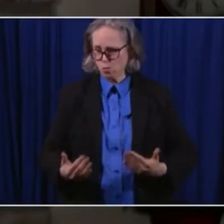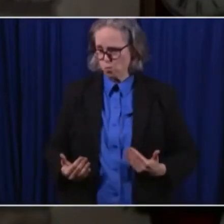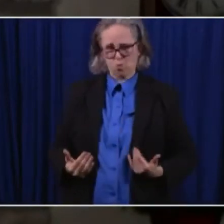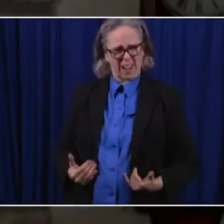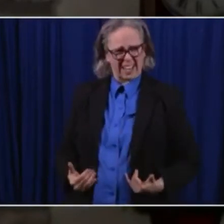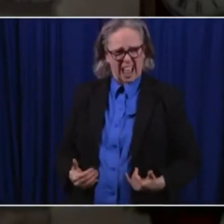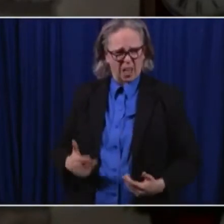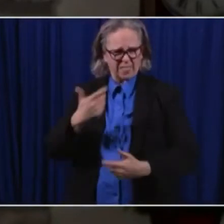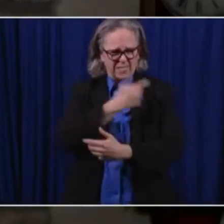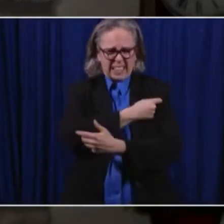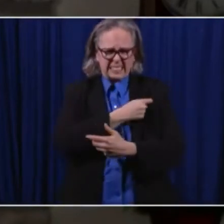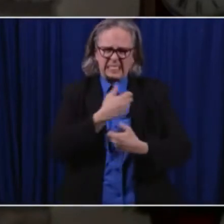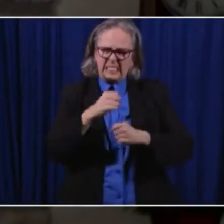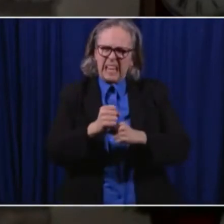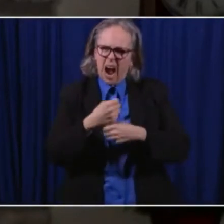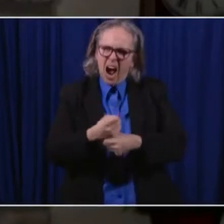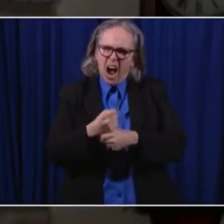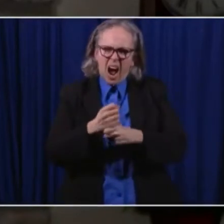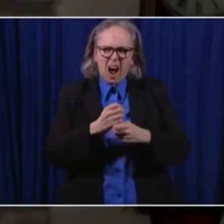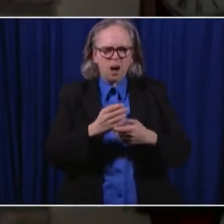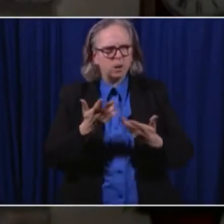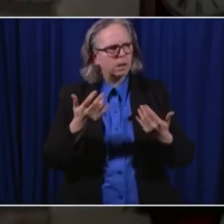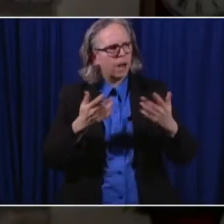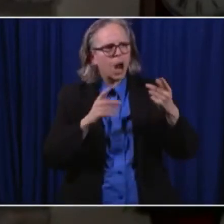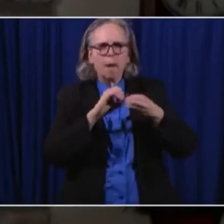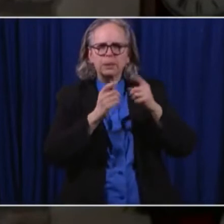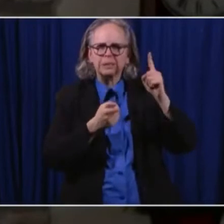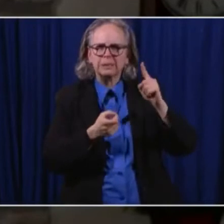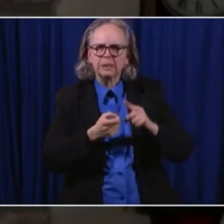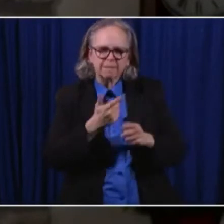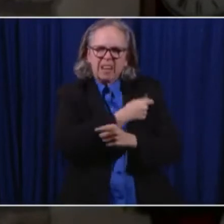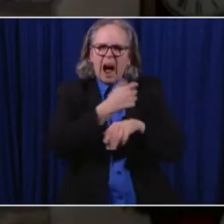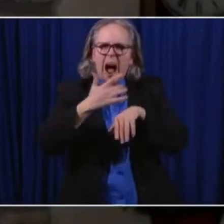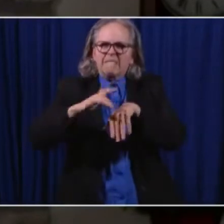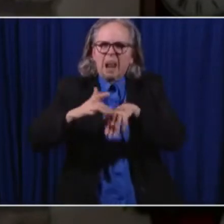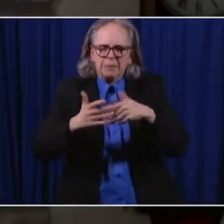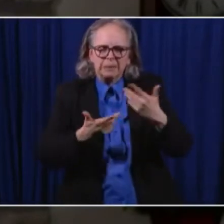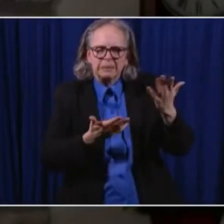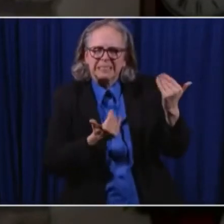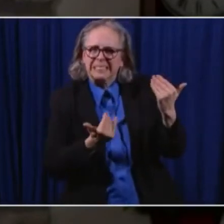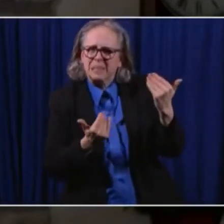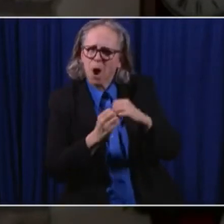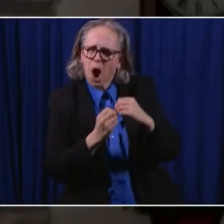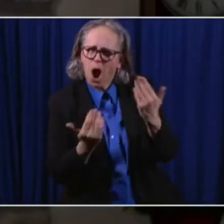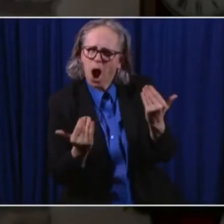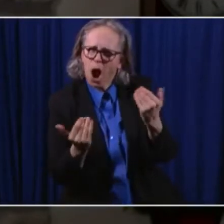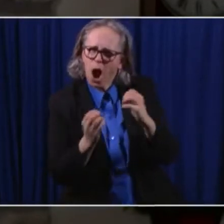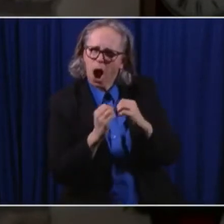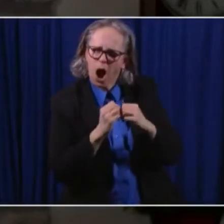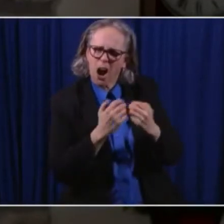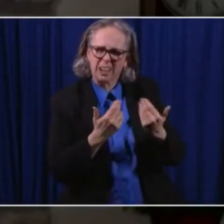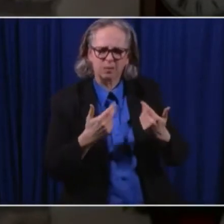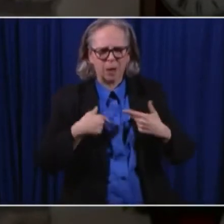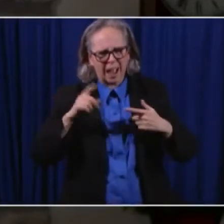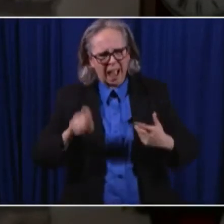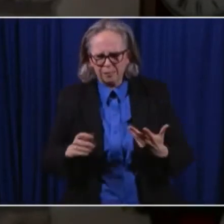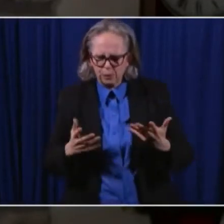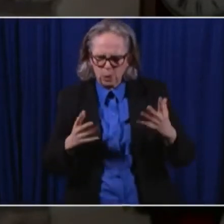this vaccine is a scarce resource, and we have to deploy that in as